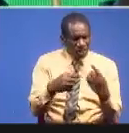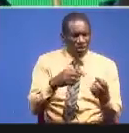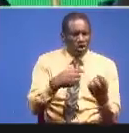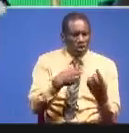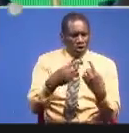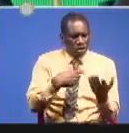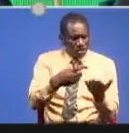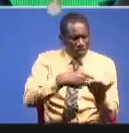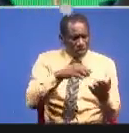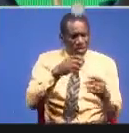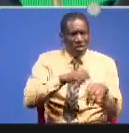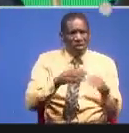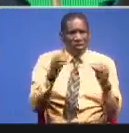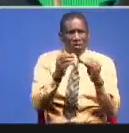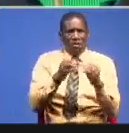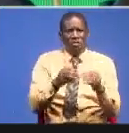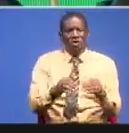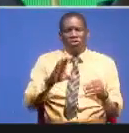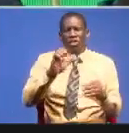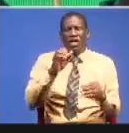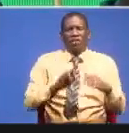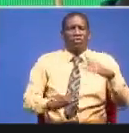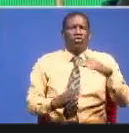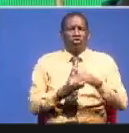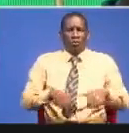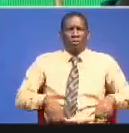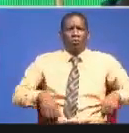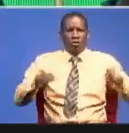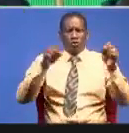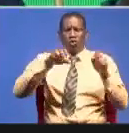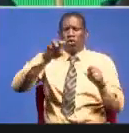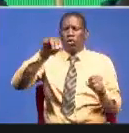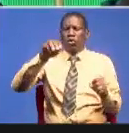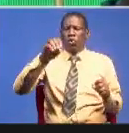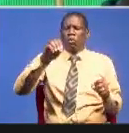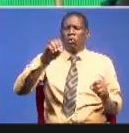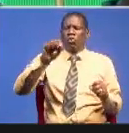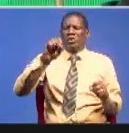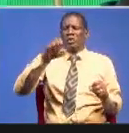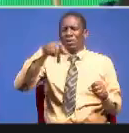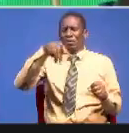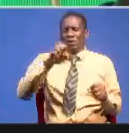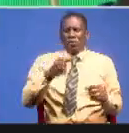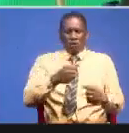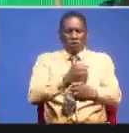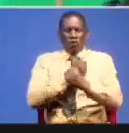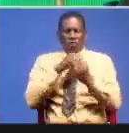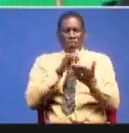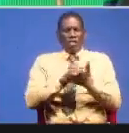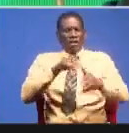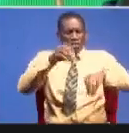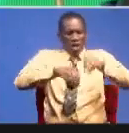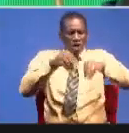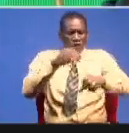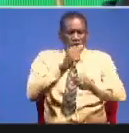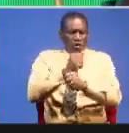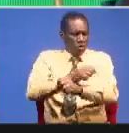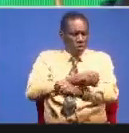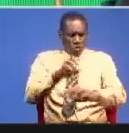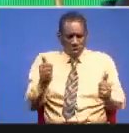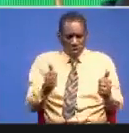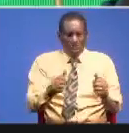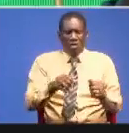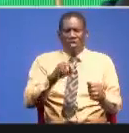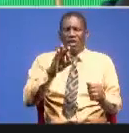briefing that was held by CAF's top boss, Patrice Motsepe. Confident that the elections will go very well,